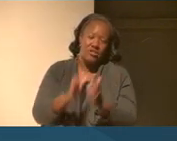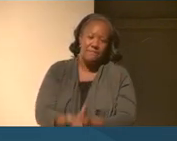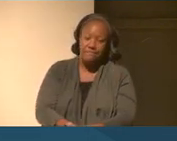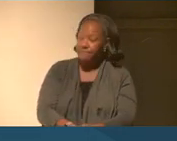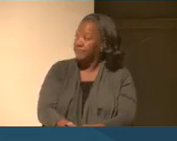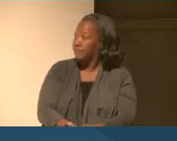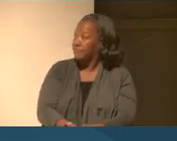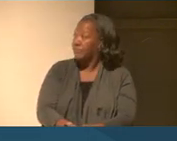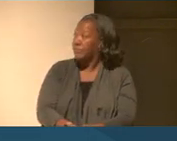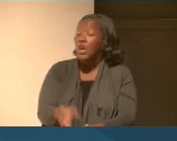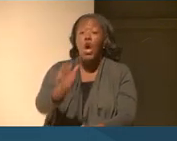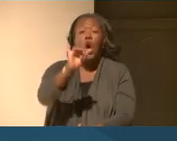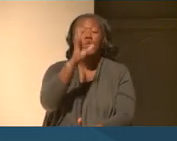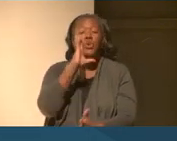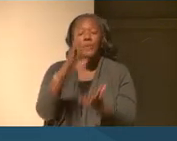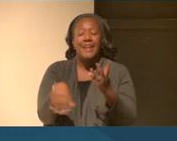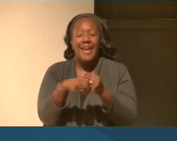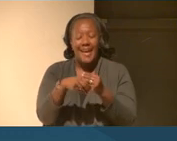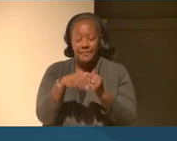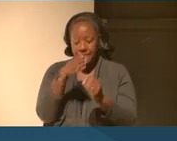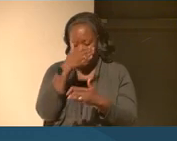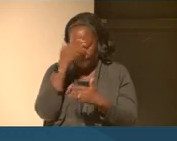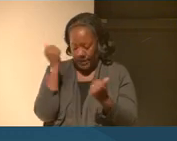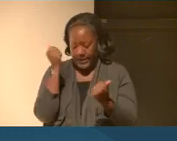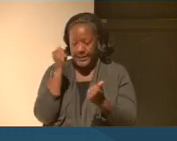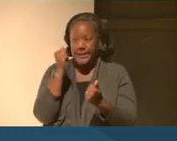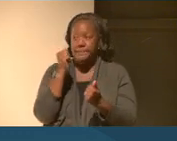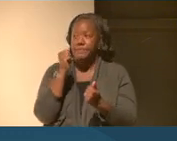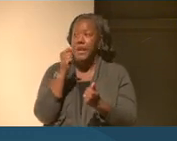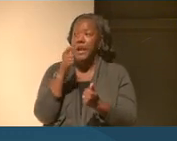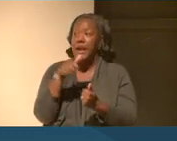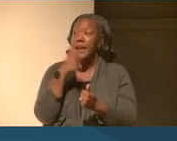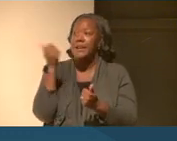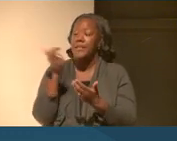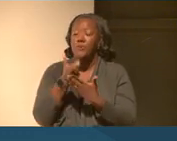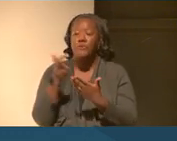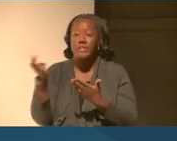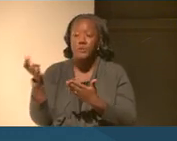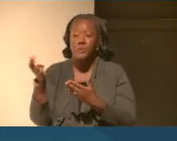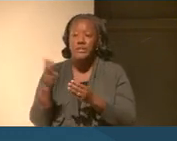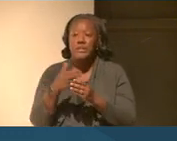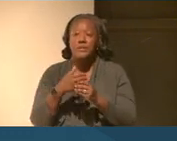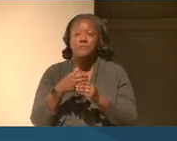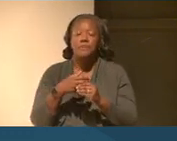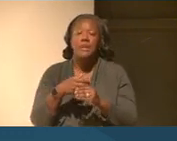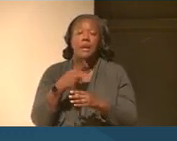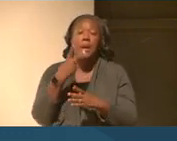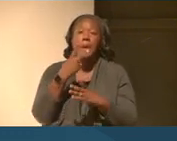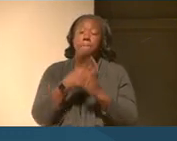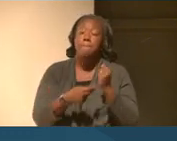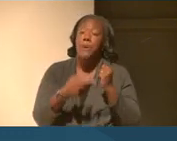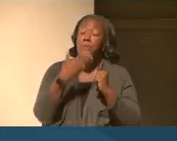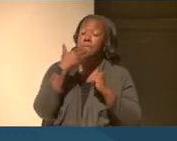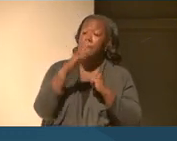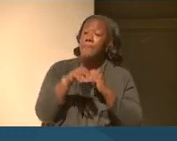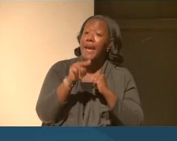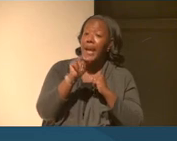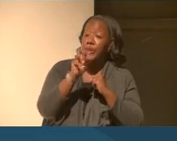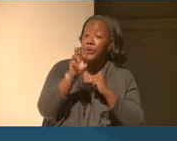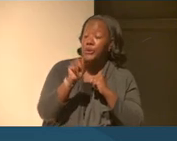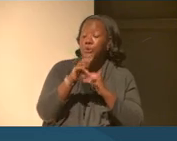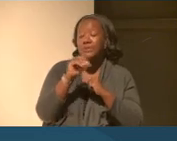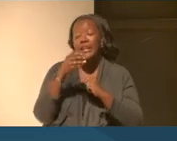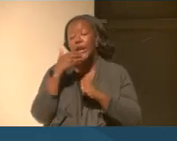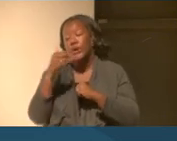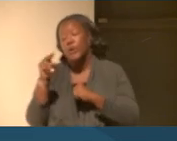other thing I wanted to mention before I forget, another resource, if you're looking for a resource on the environment, both bad news and good news, the Mongabay